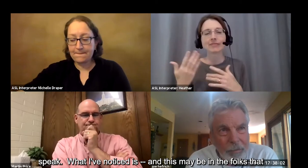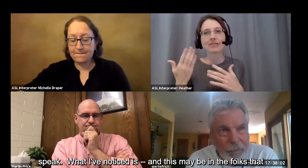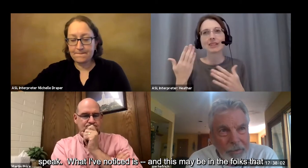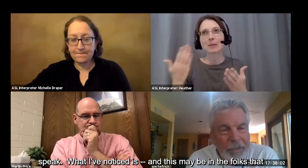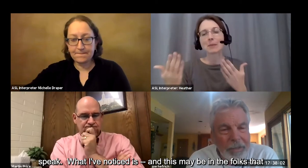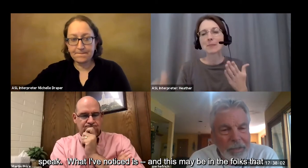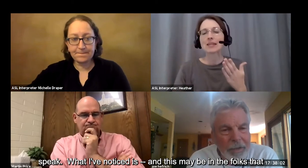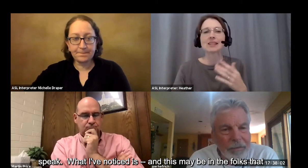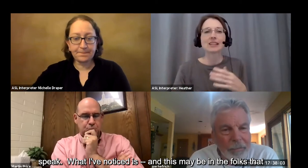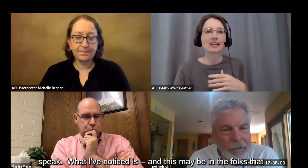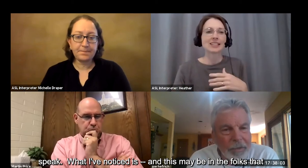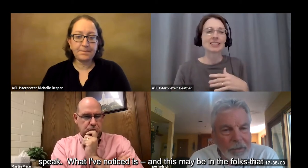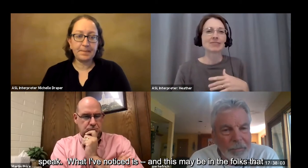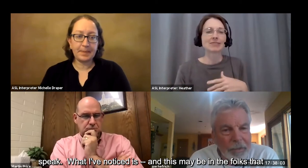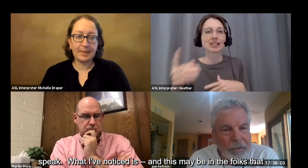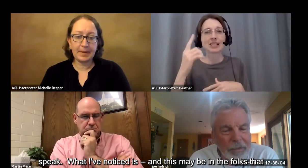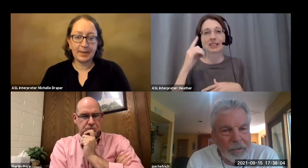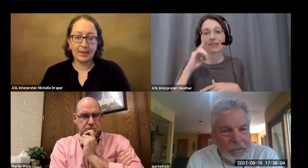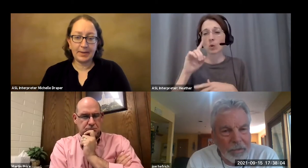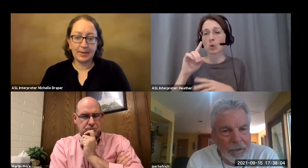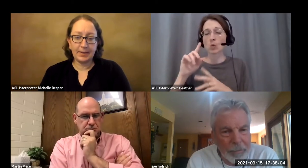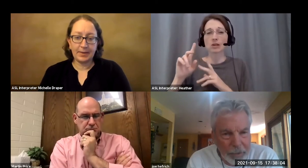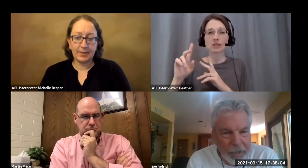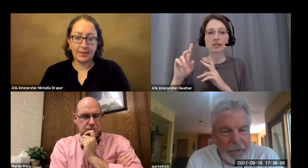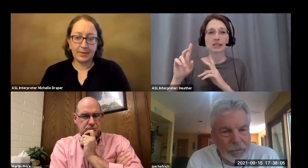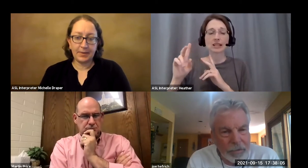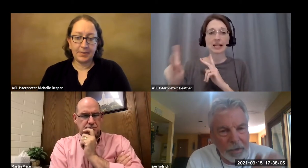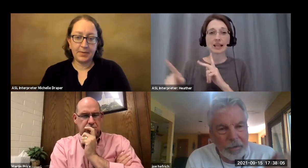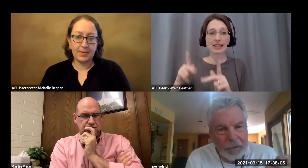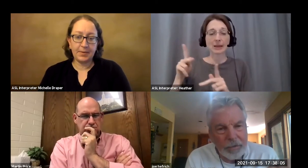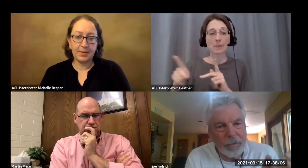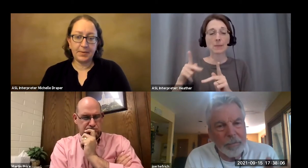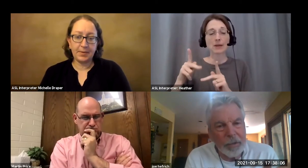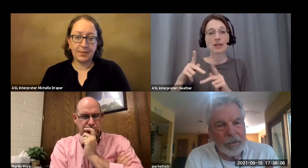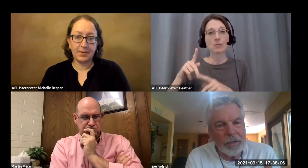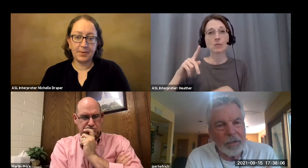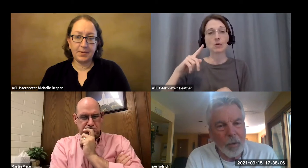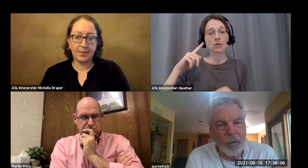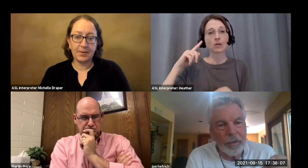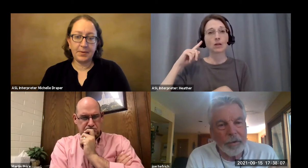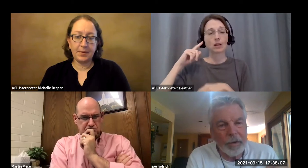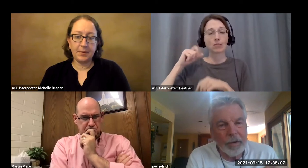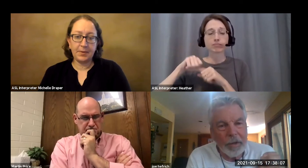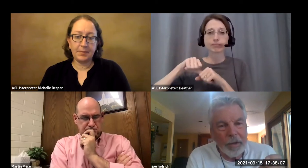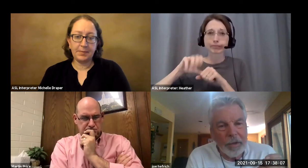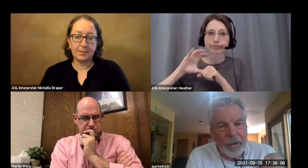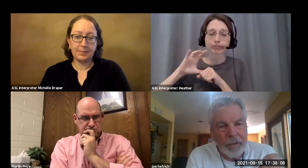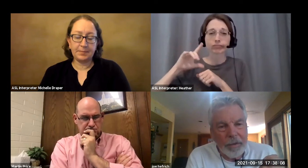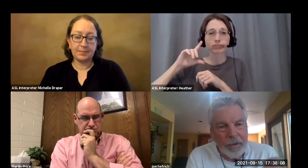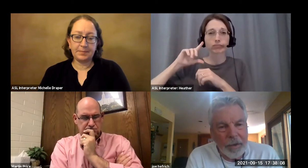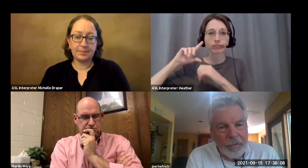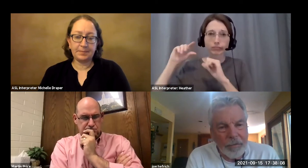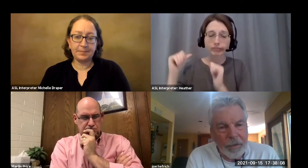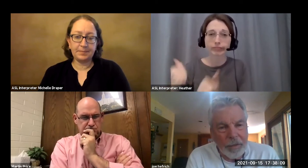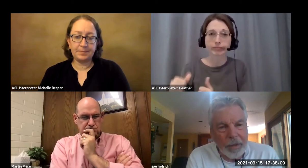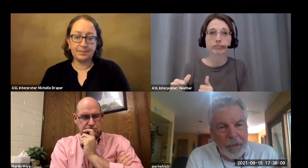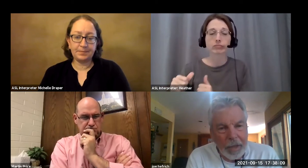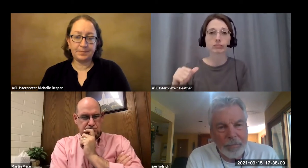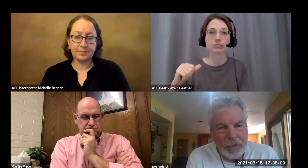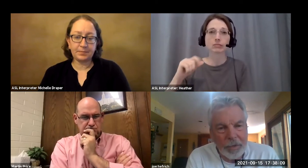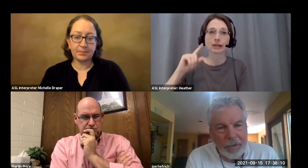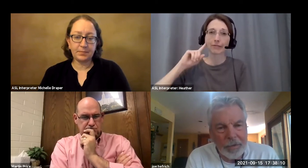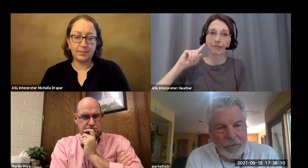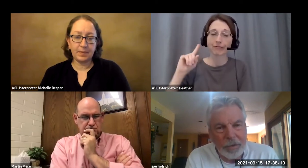that really have a pronounced hearing disability, or they're deaf,